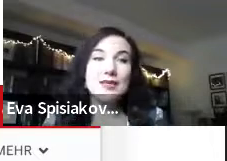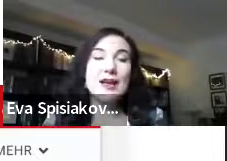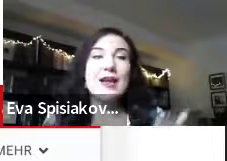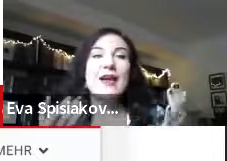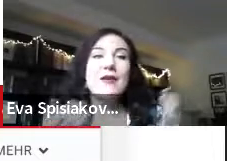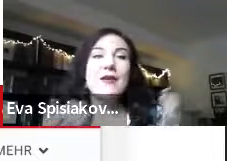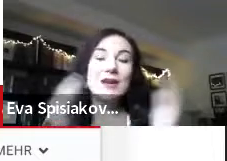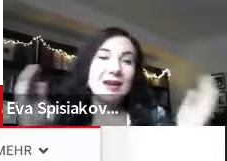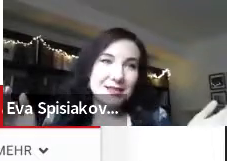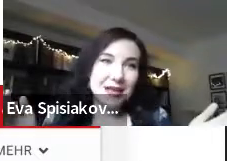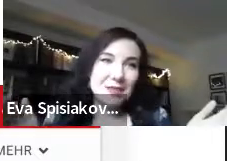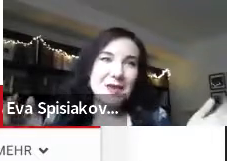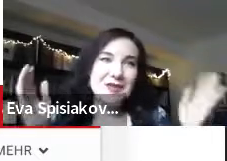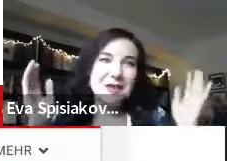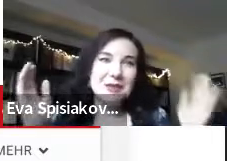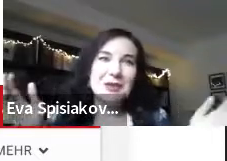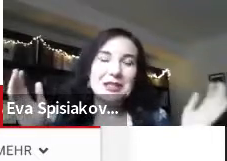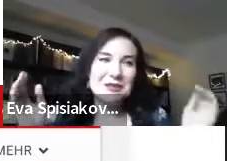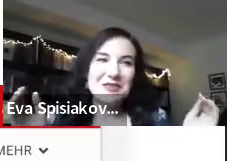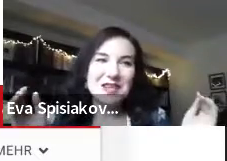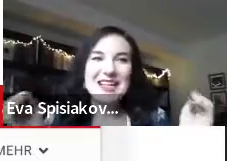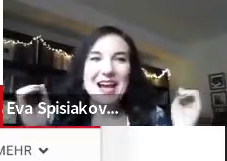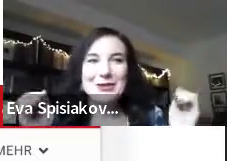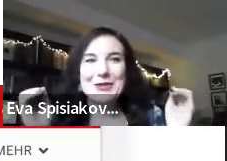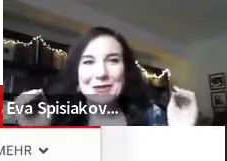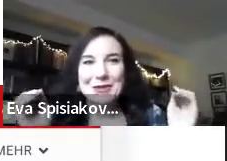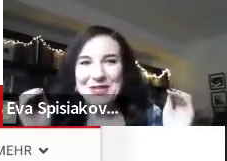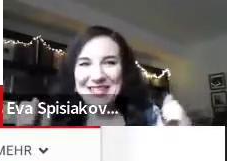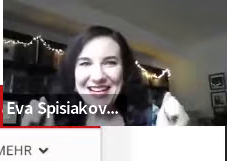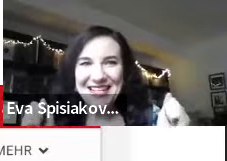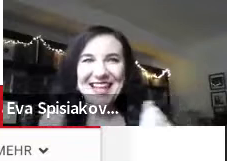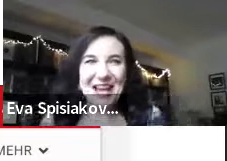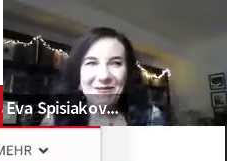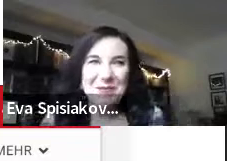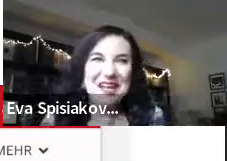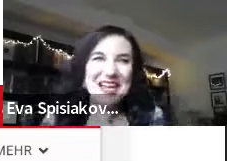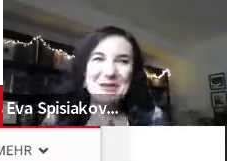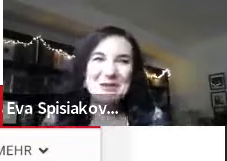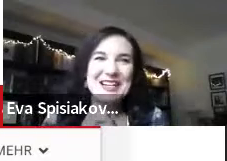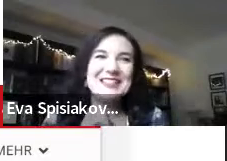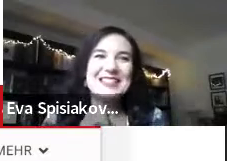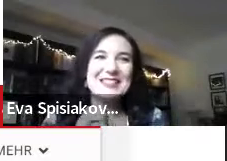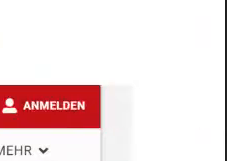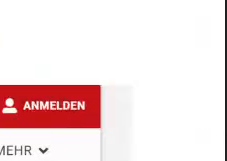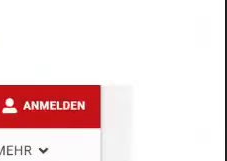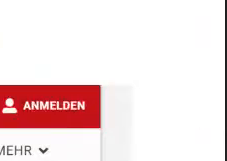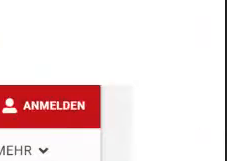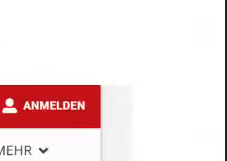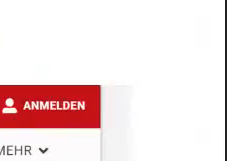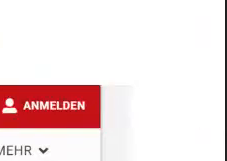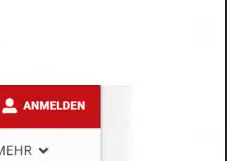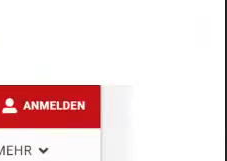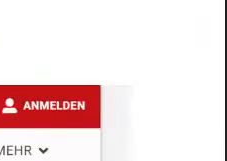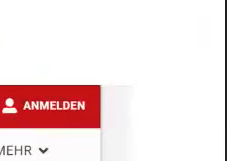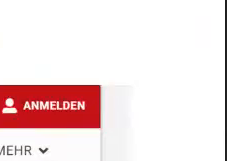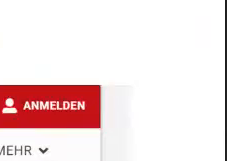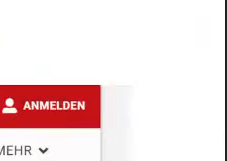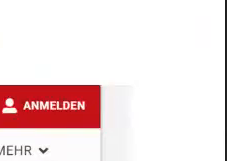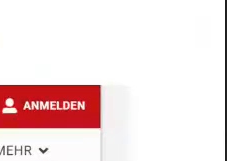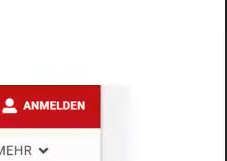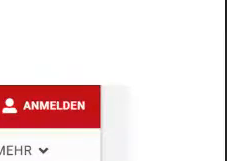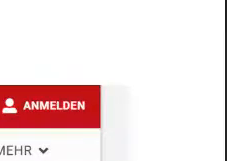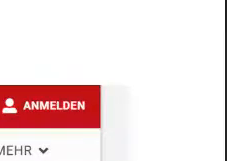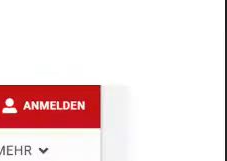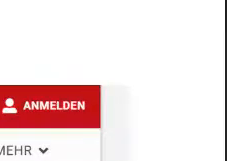can cause. One last disclaimer, because I was told this previously, I do not, of course, think that everybody who is sort of fighting climate change